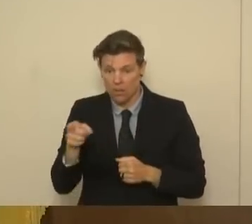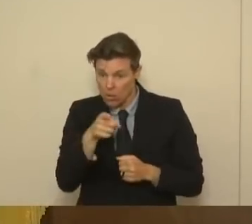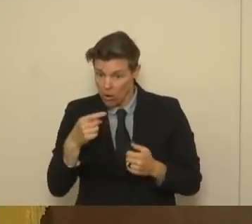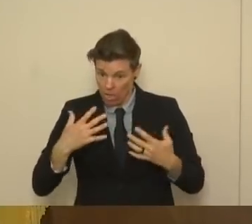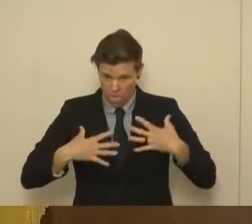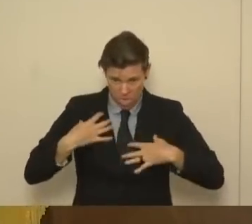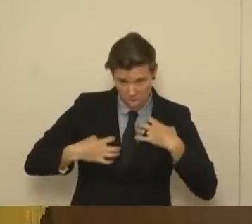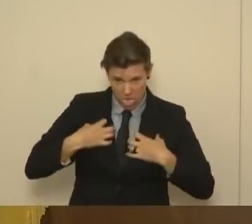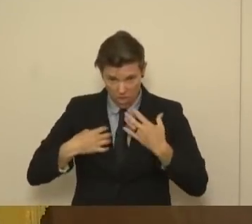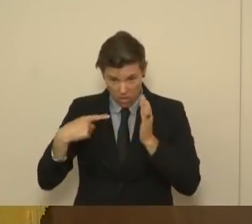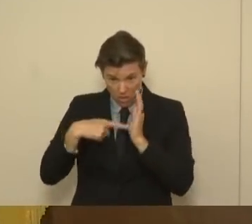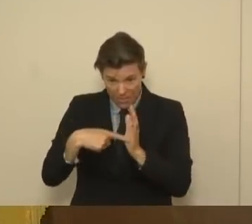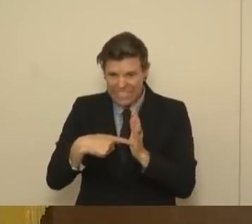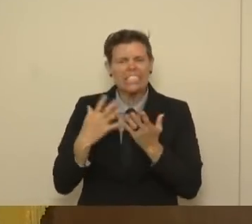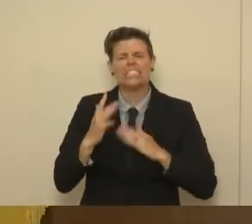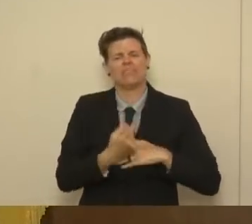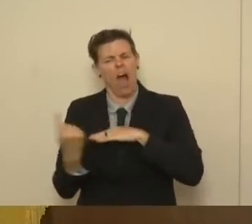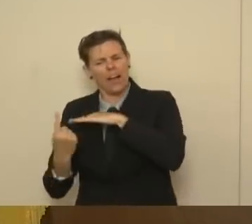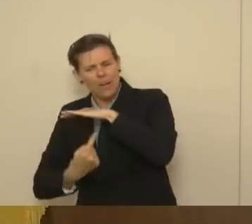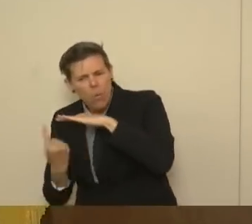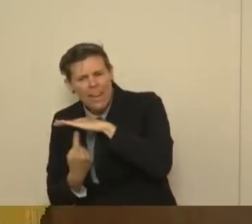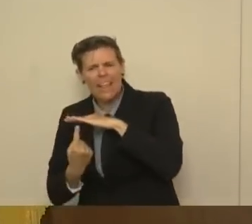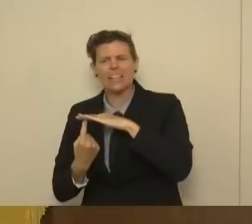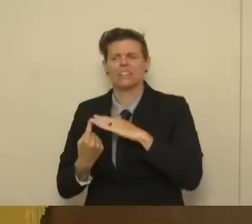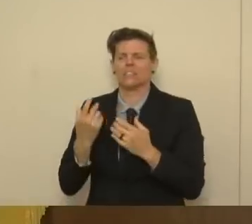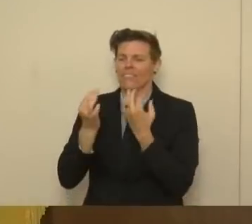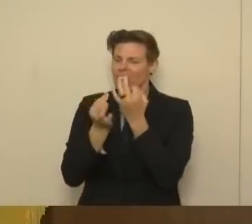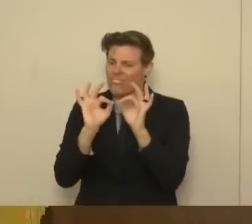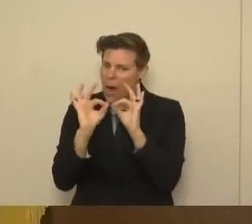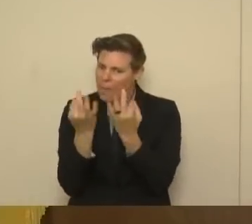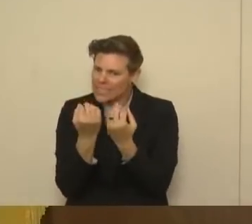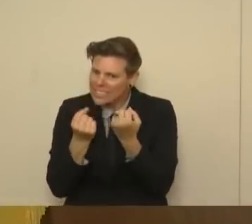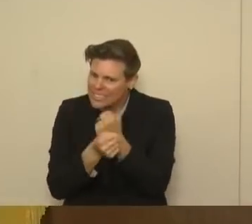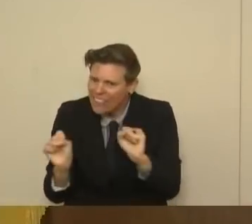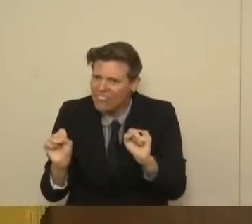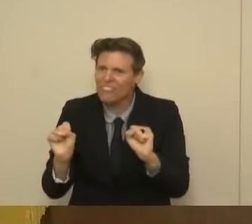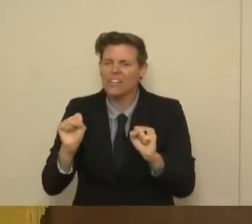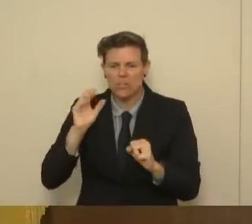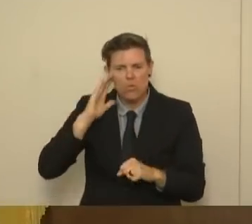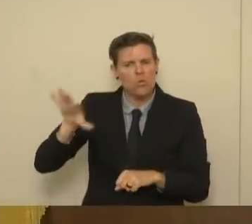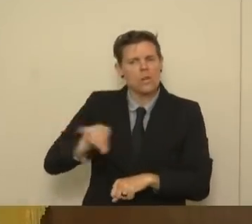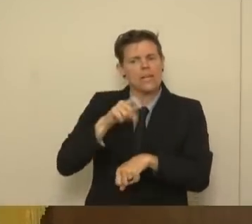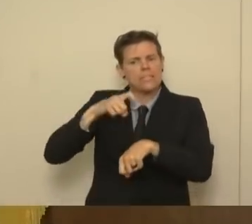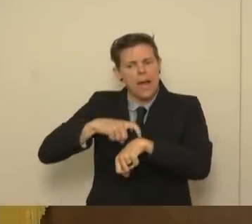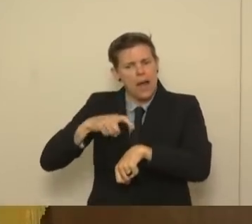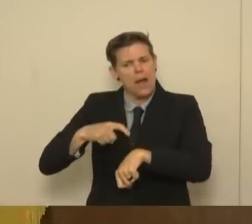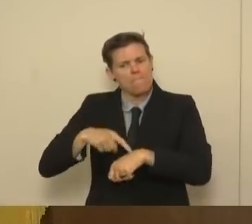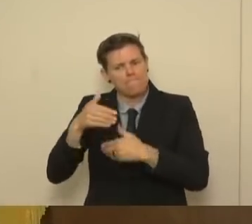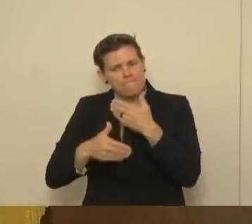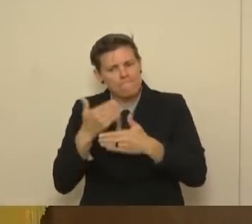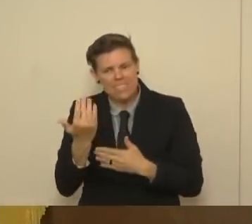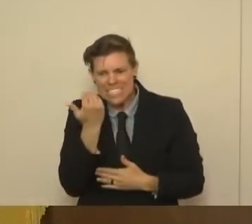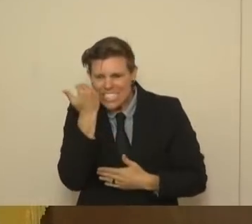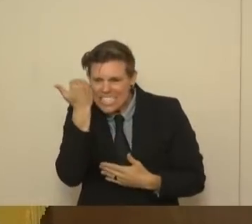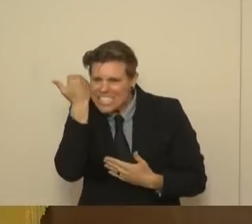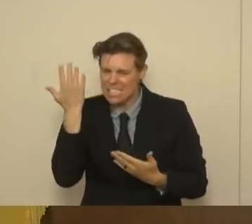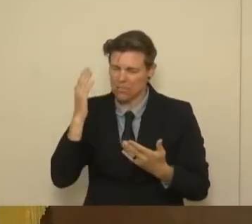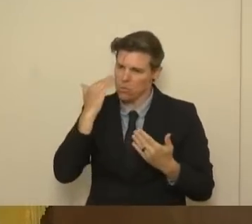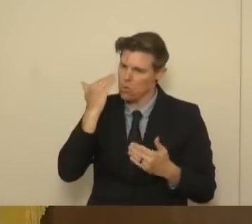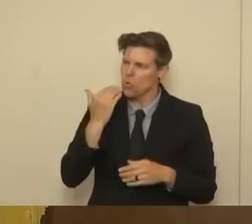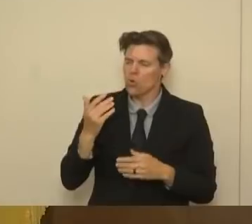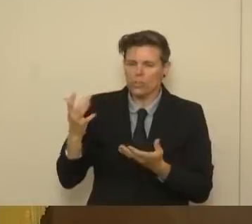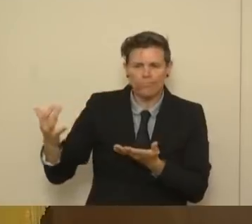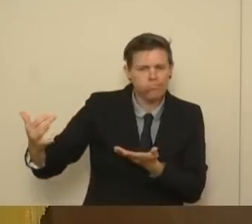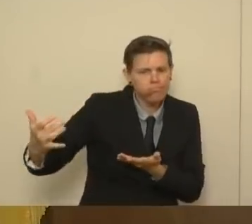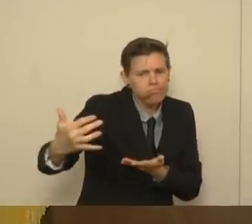productively, that your family is safe. That takes more time in gathering, right, taking the COVID